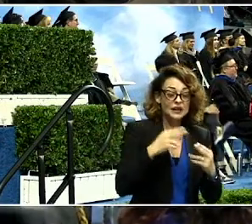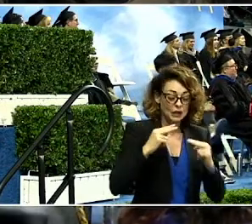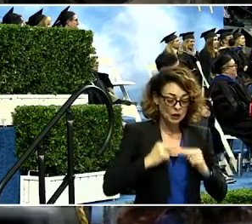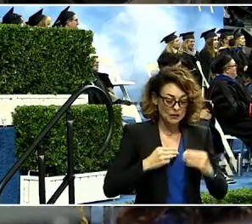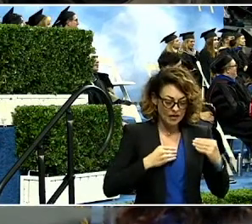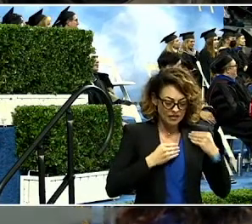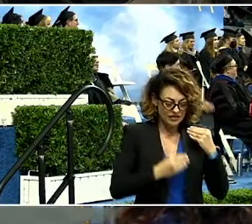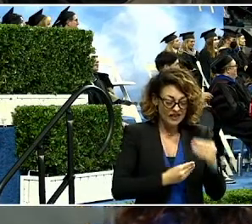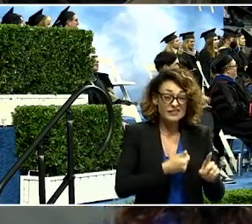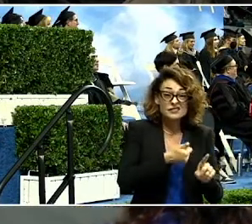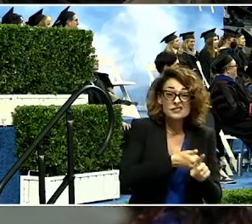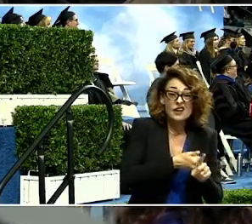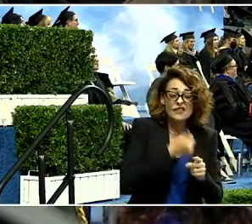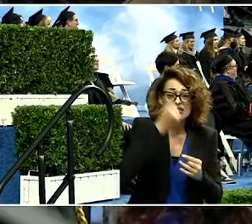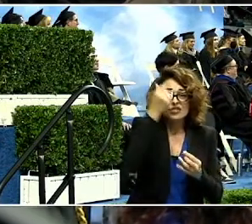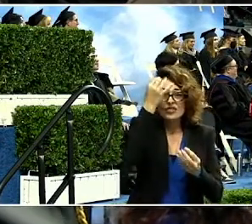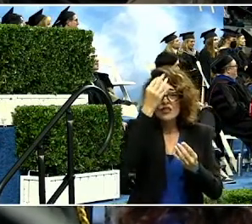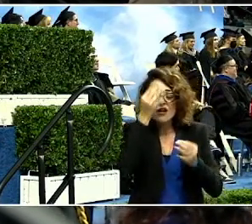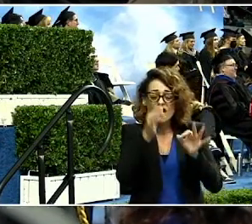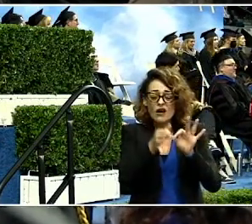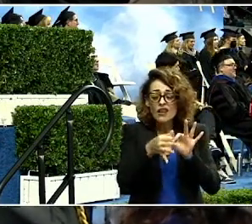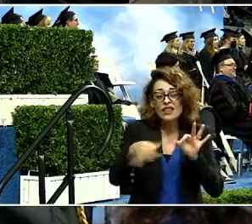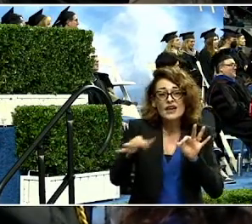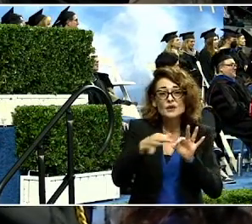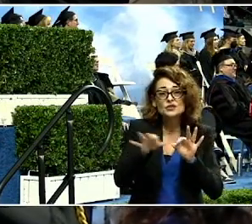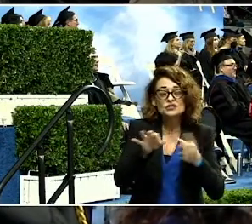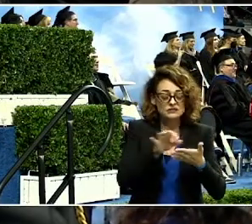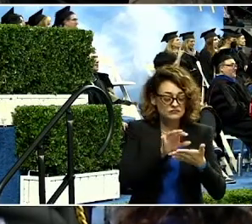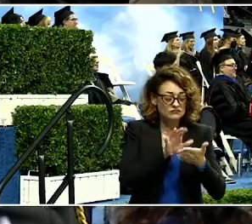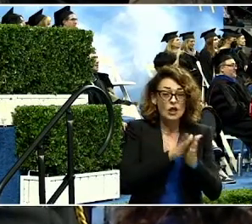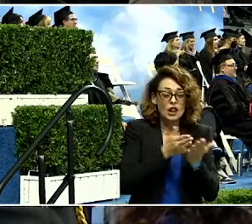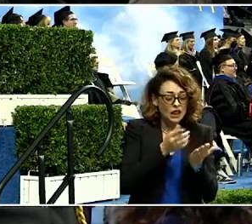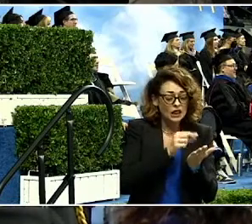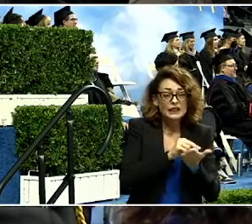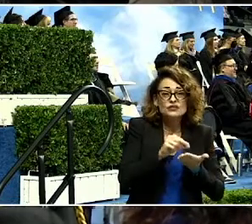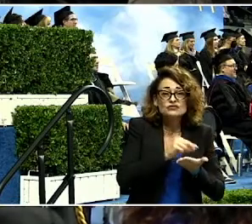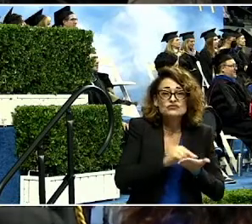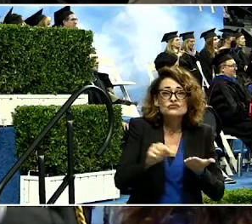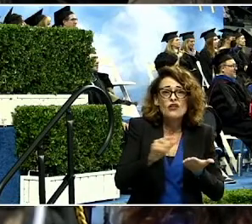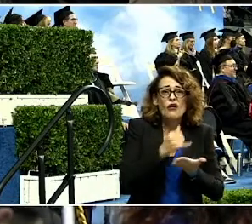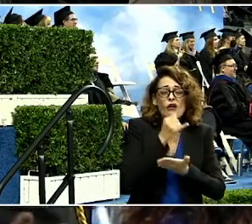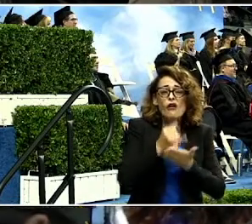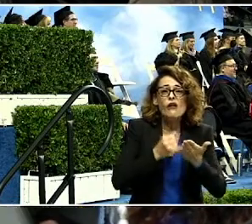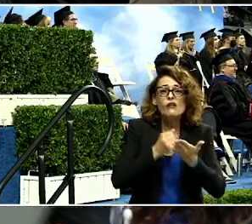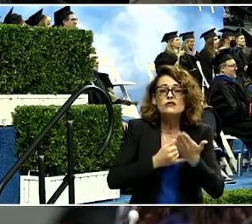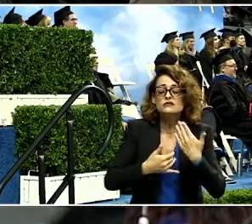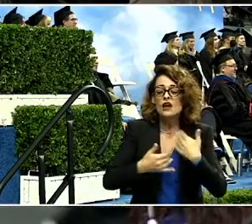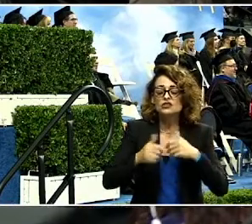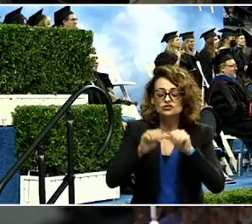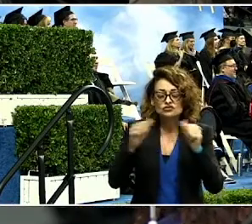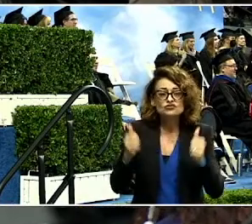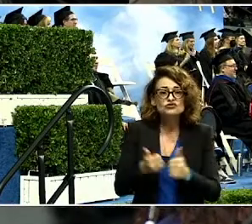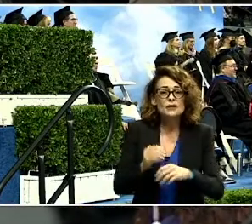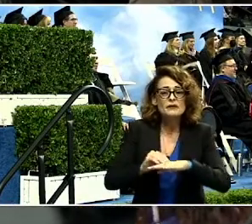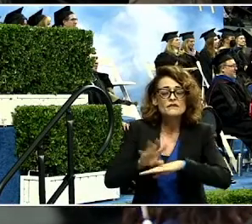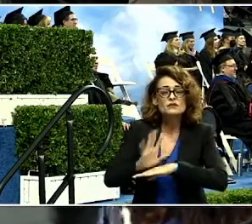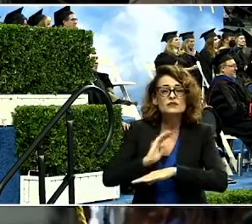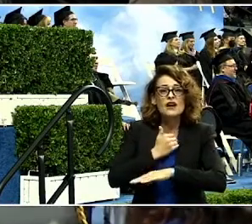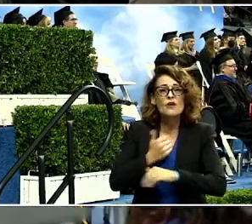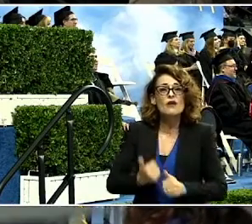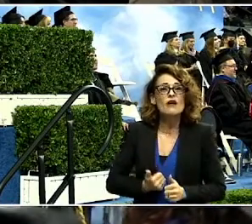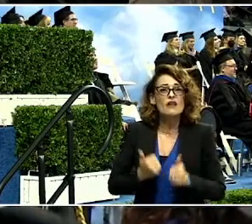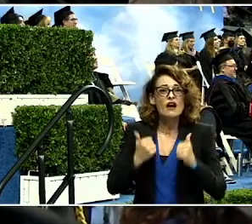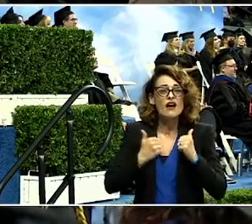thought and the languages and the literatures and arts that define our personal and social lives and our long